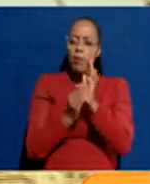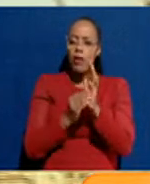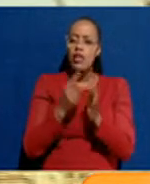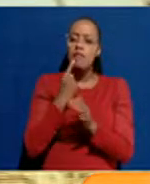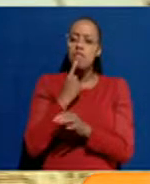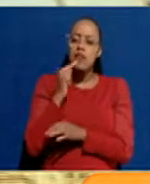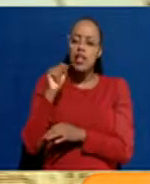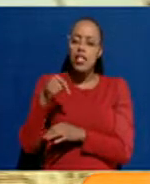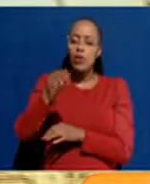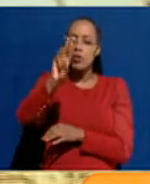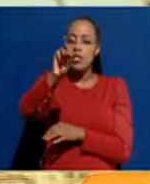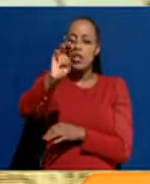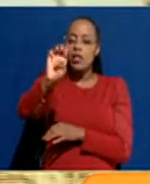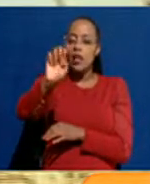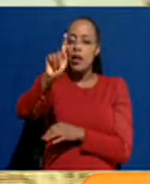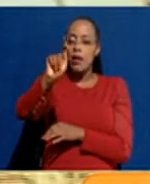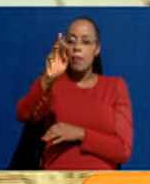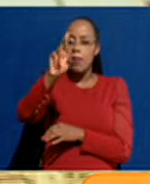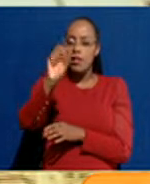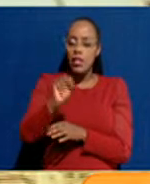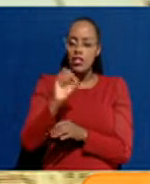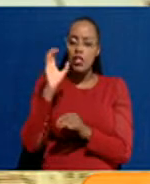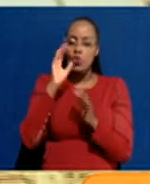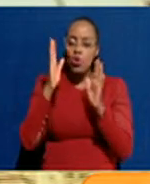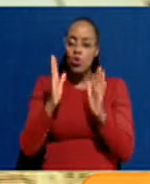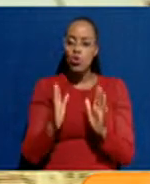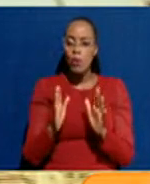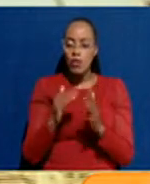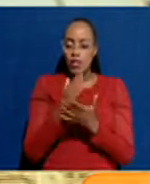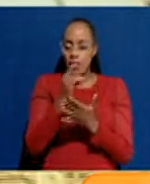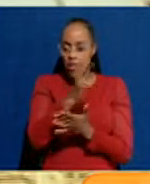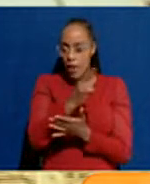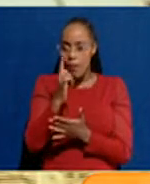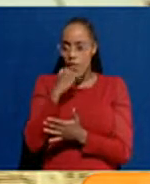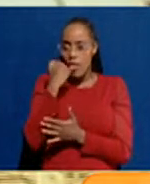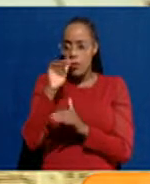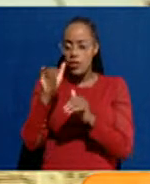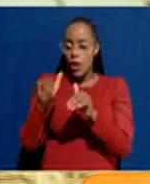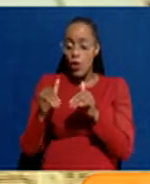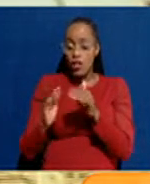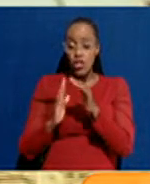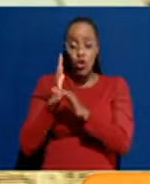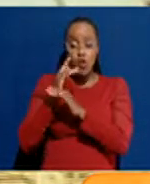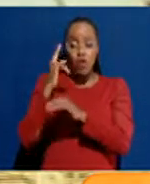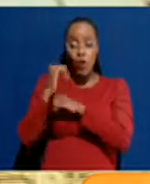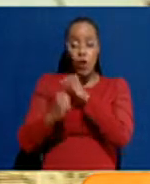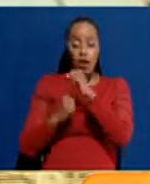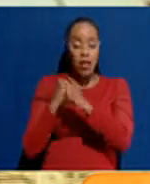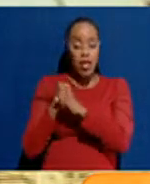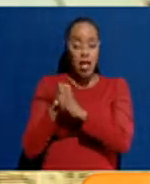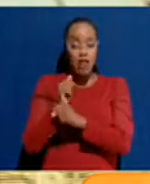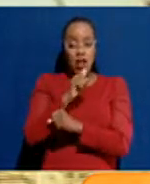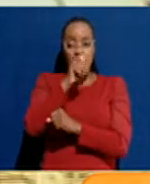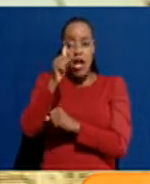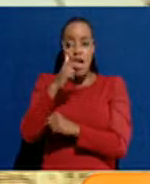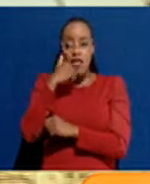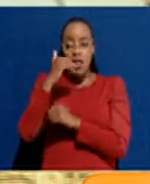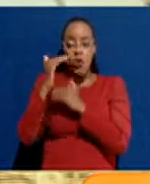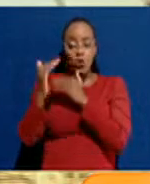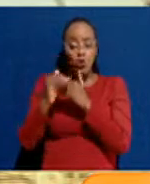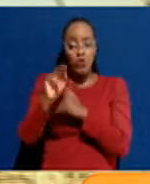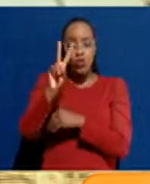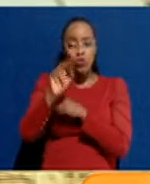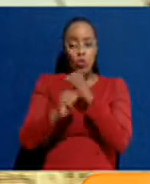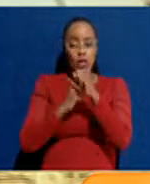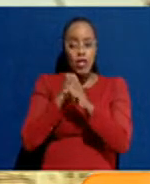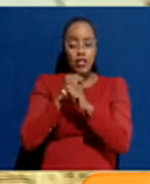100,000 meters to consumers, some of whom had been waiting for over a year, some possibly close to 2 years.